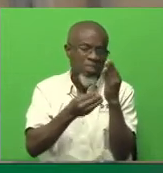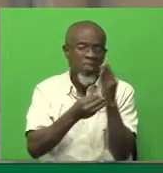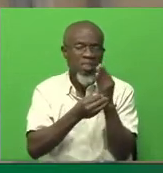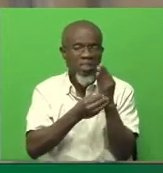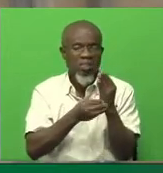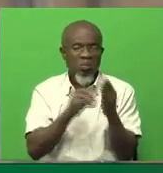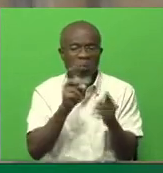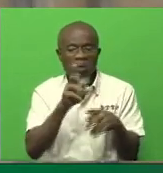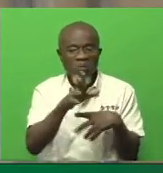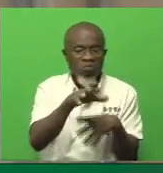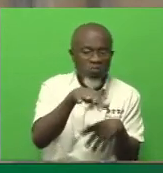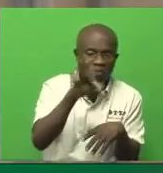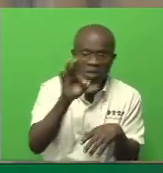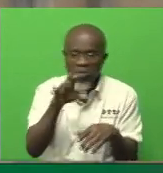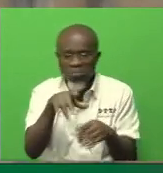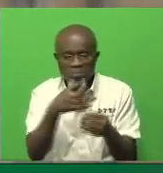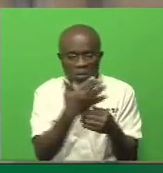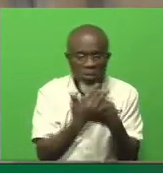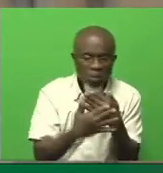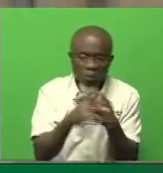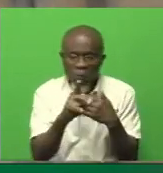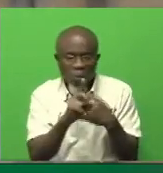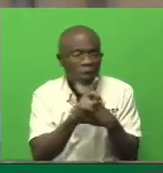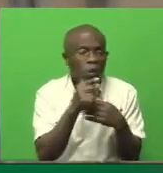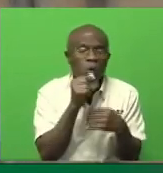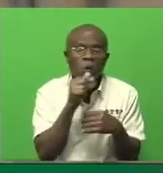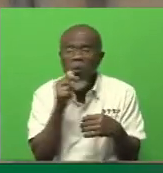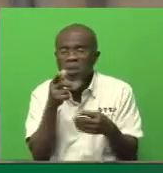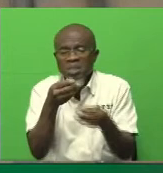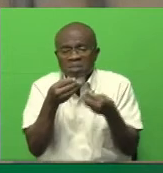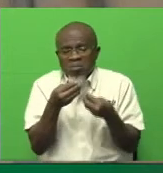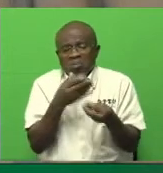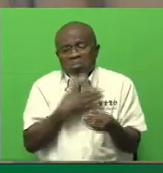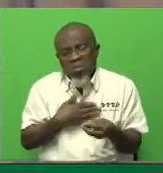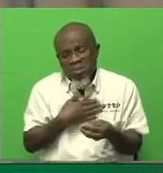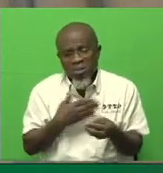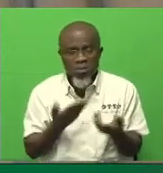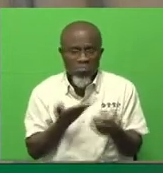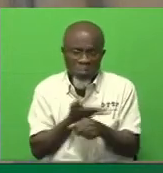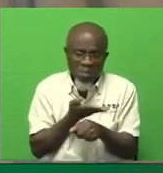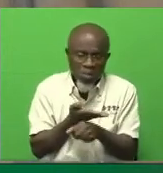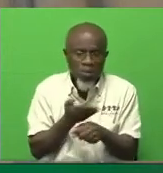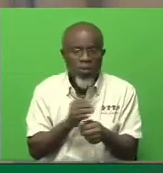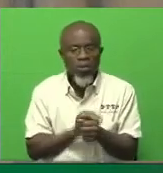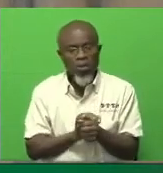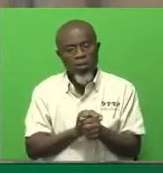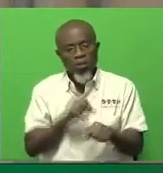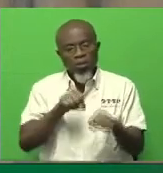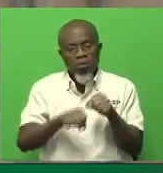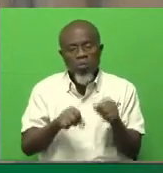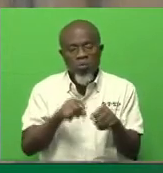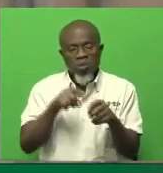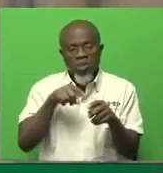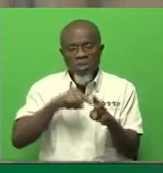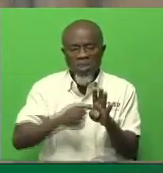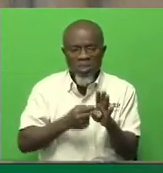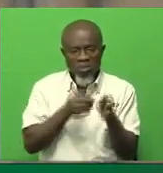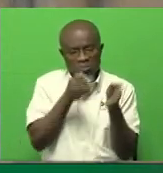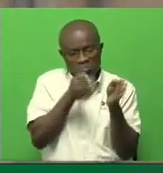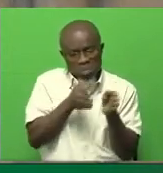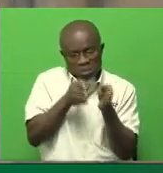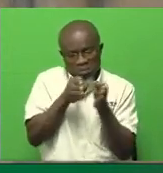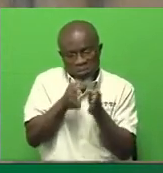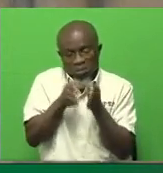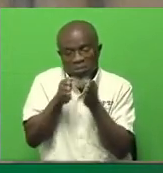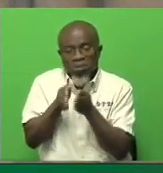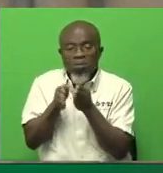blood we started to take decisions back in 2019 to